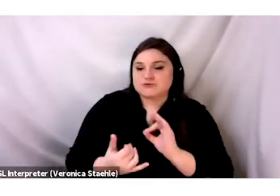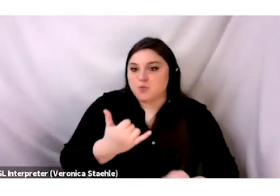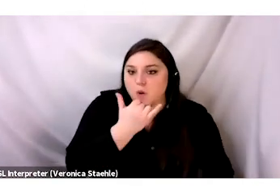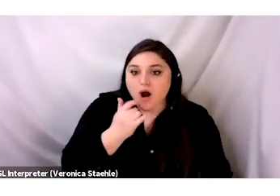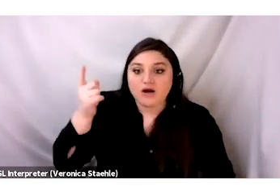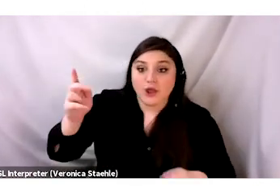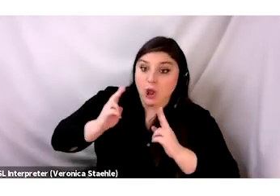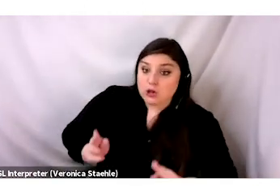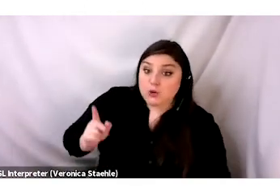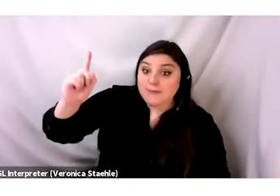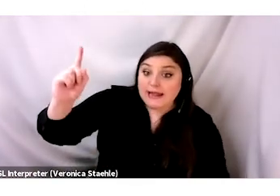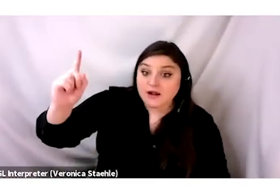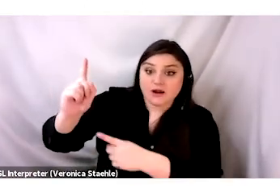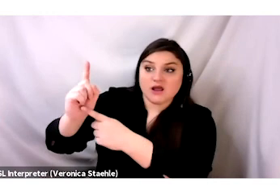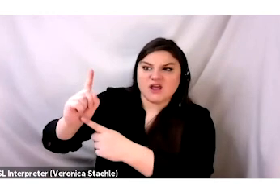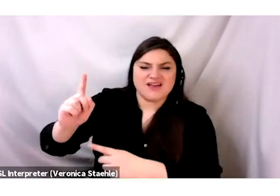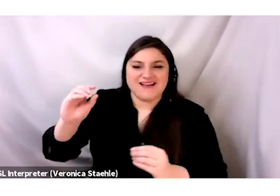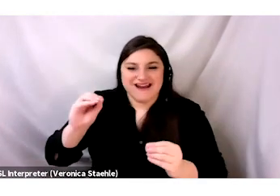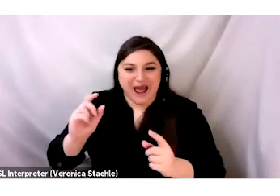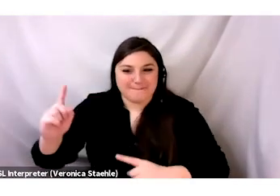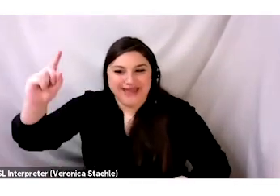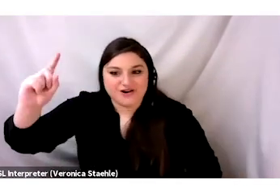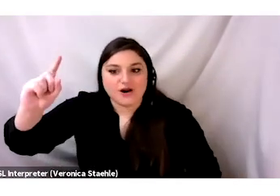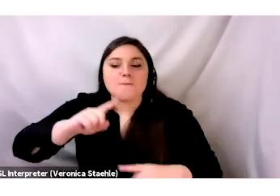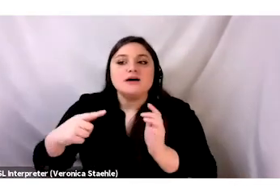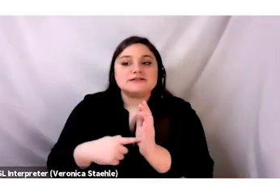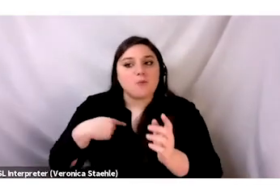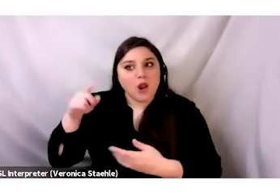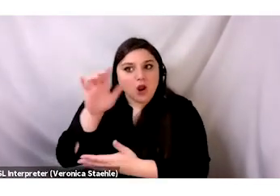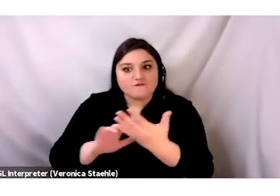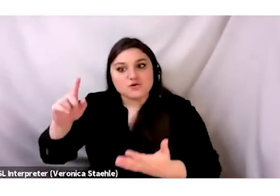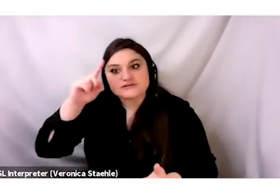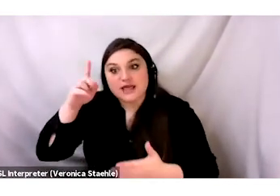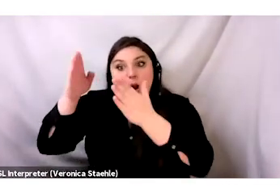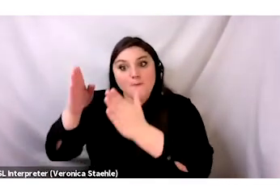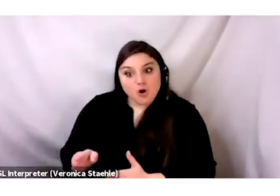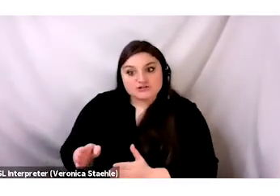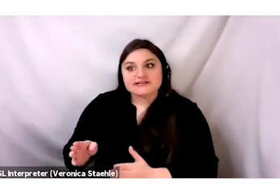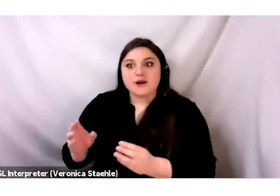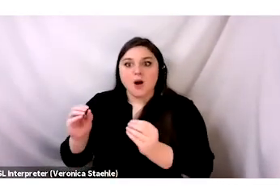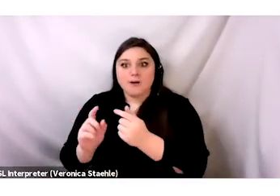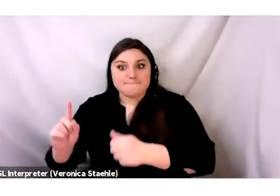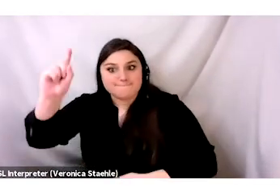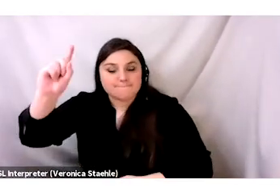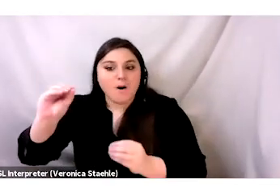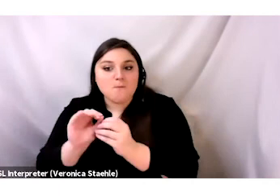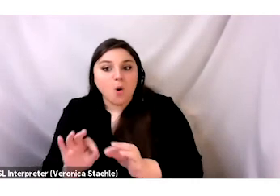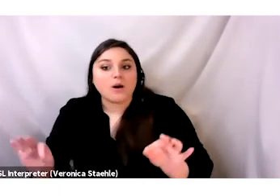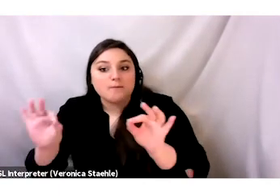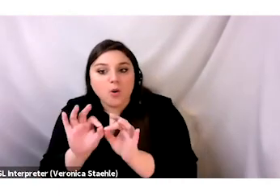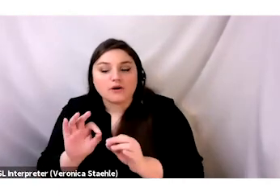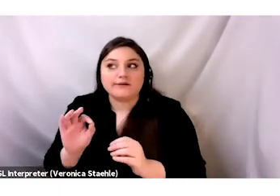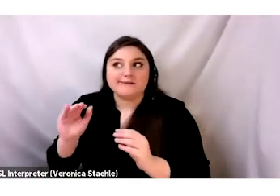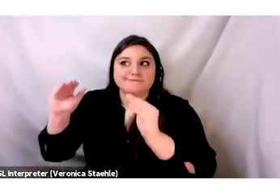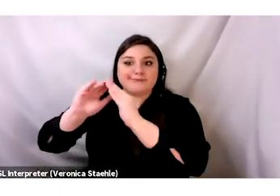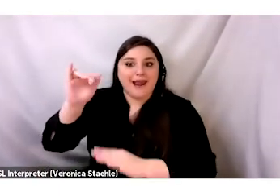human being with the spiritual reality, which is not the case at all. Um, from a Baha'i perspective, I understand